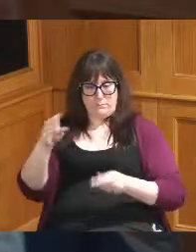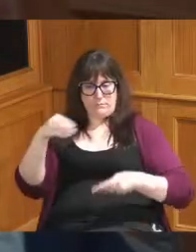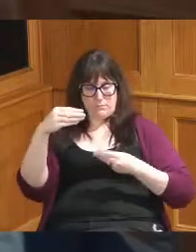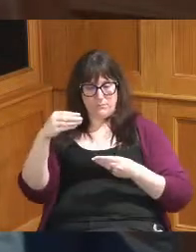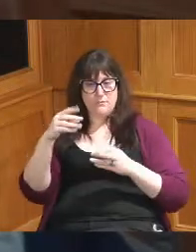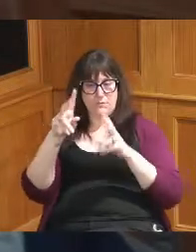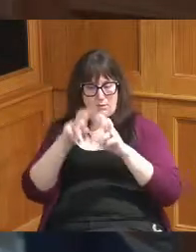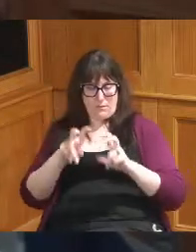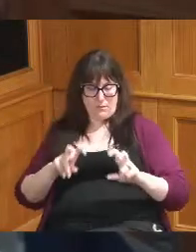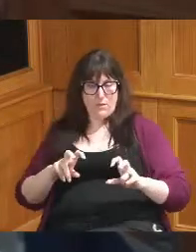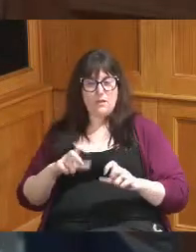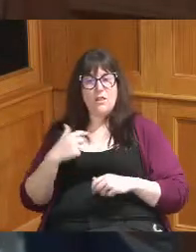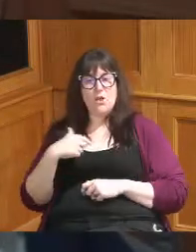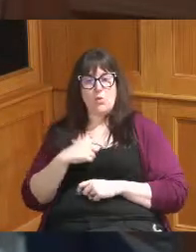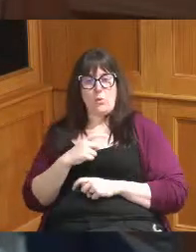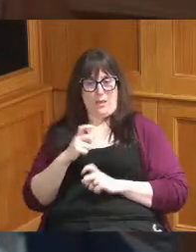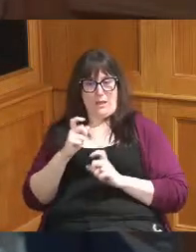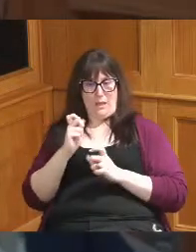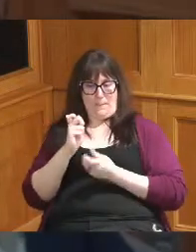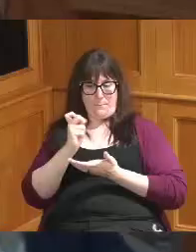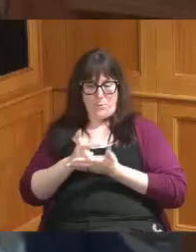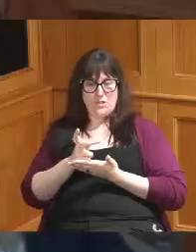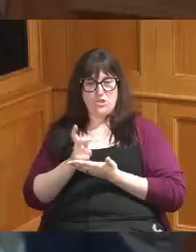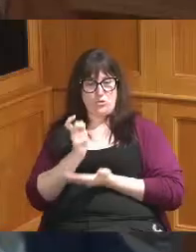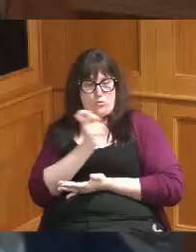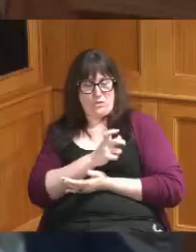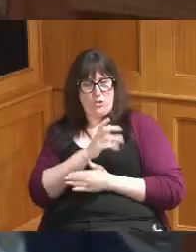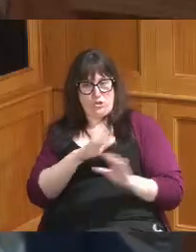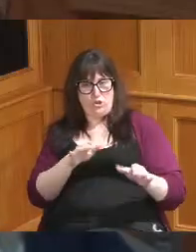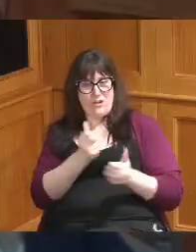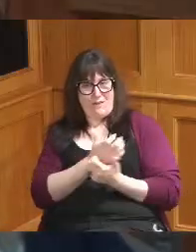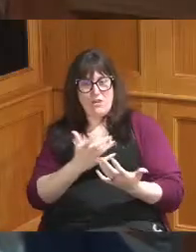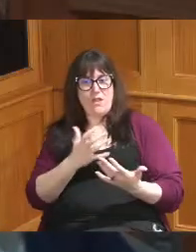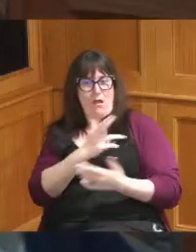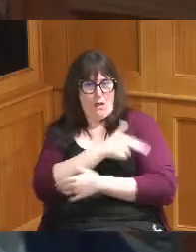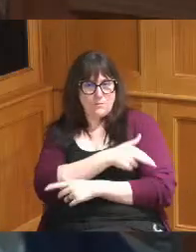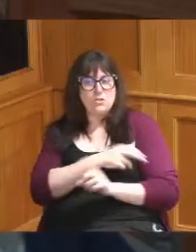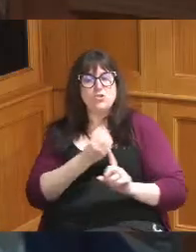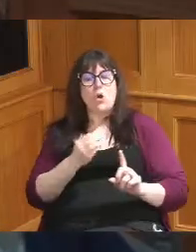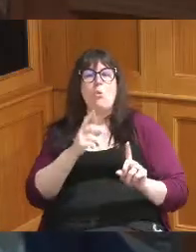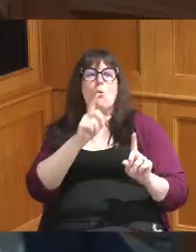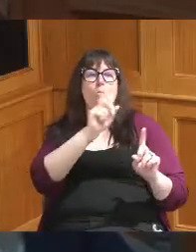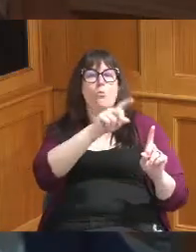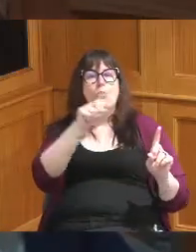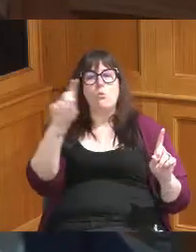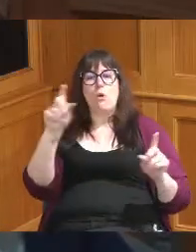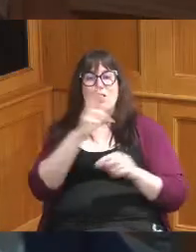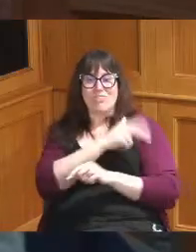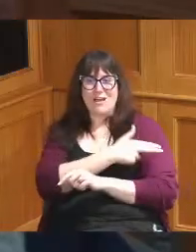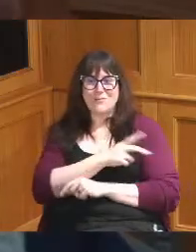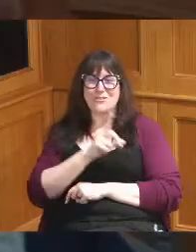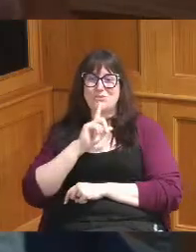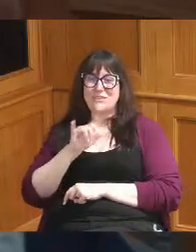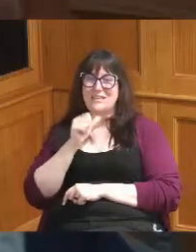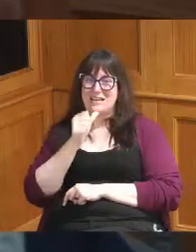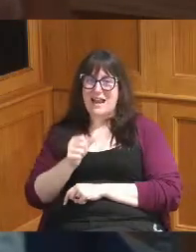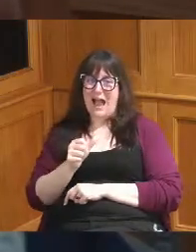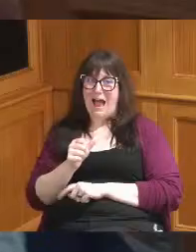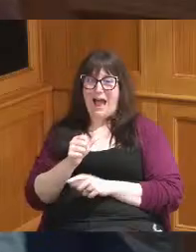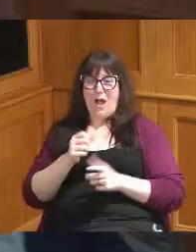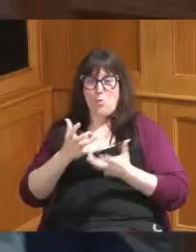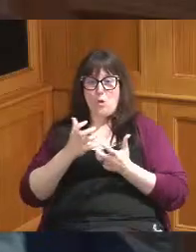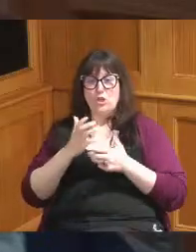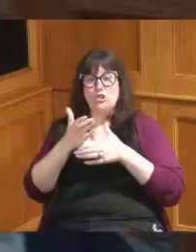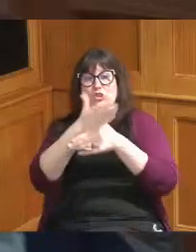give permission for you to give it over to Children's. So as you can imagine, the hospitals are not really in the business of sharing their data with